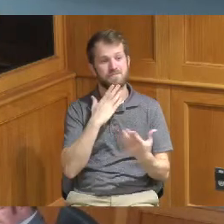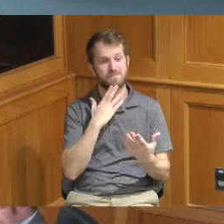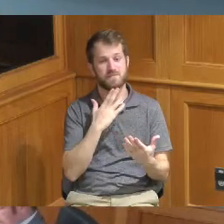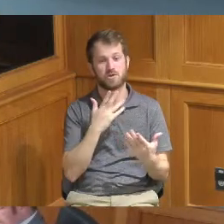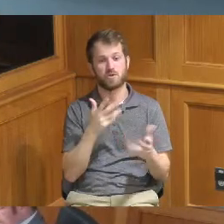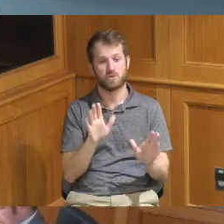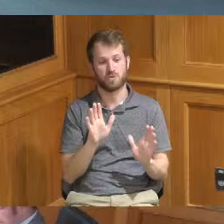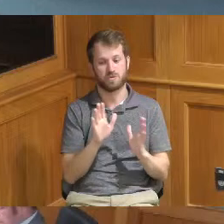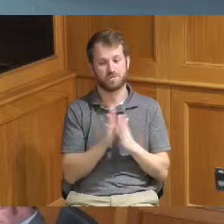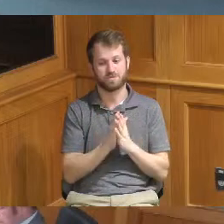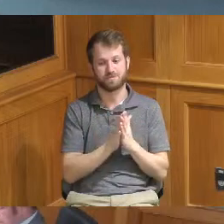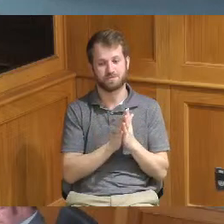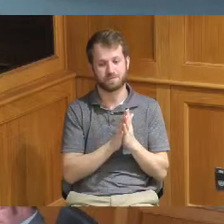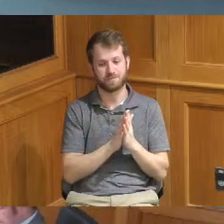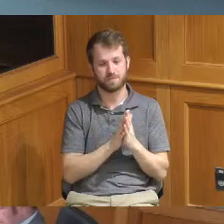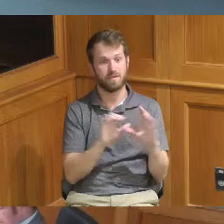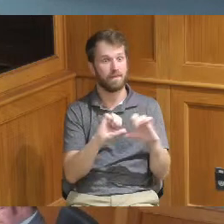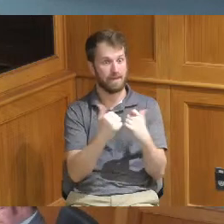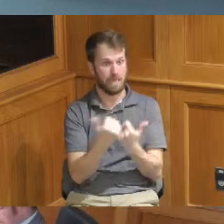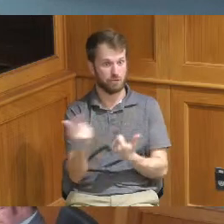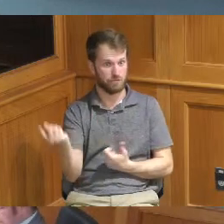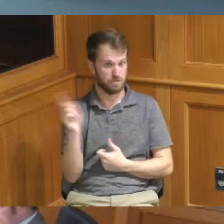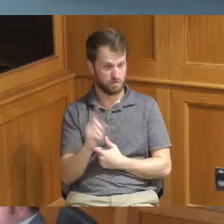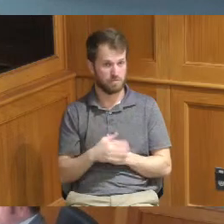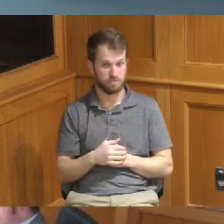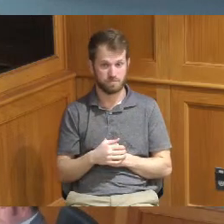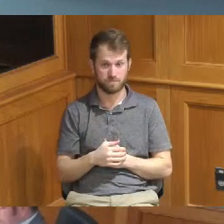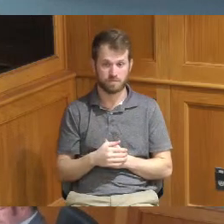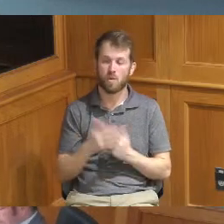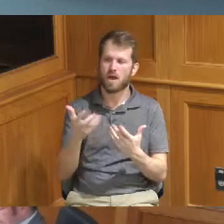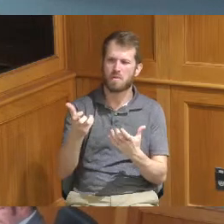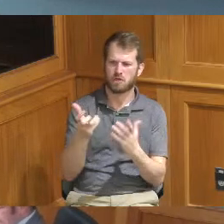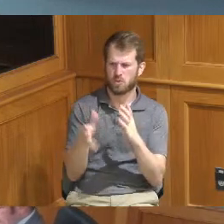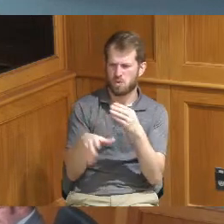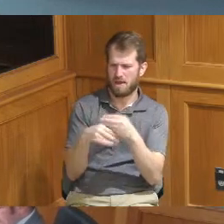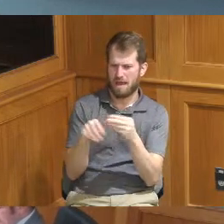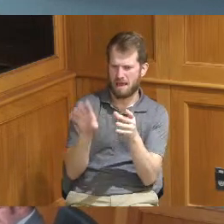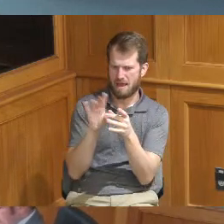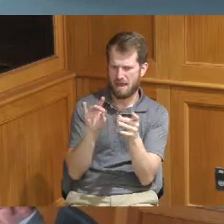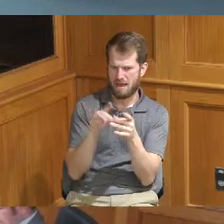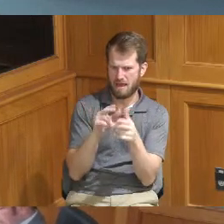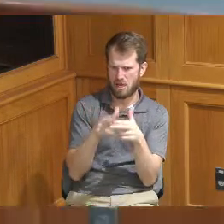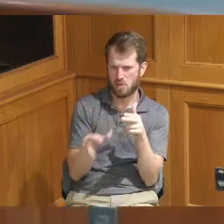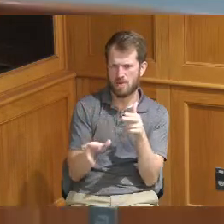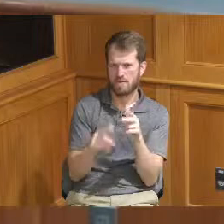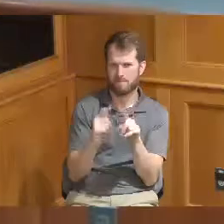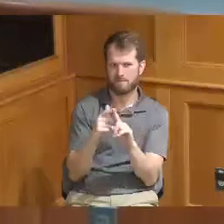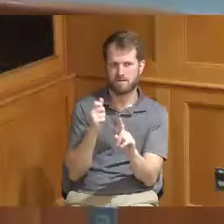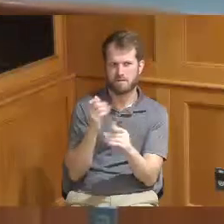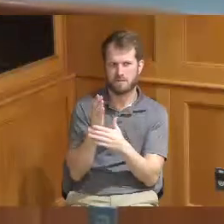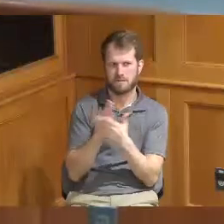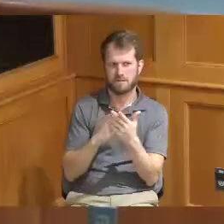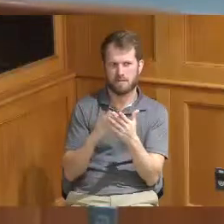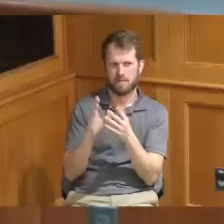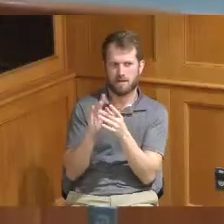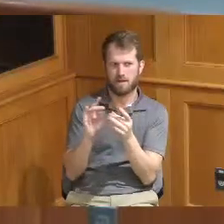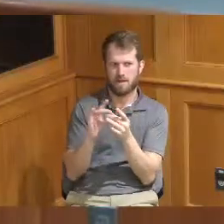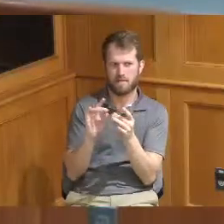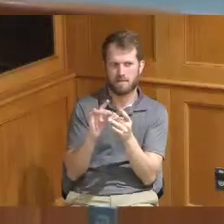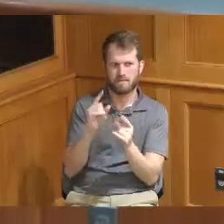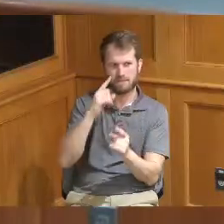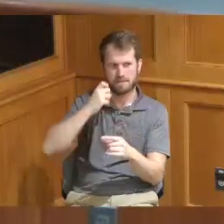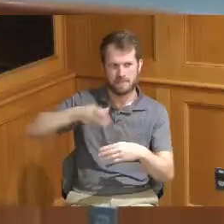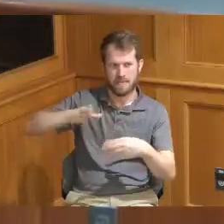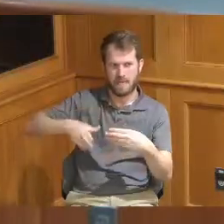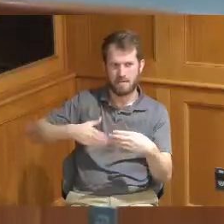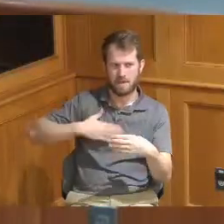up the agencies. Is that one? Add really quickly, just based off some of those comments, just as an update, I'm getting to kind of the end of my presentation,